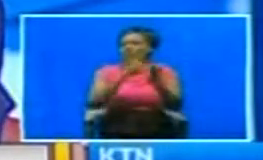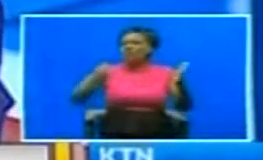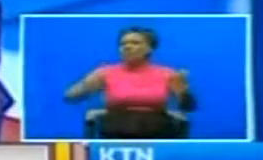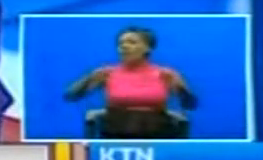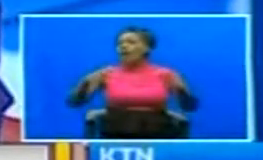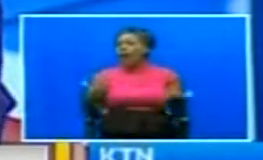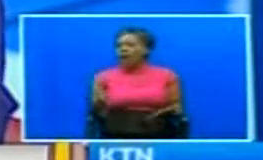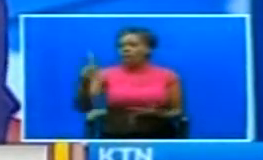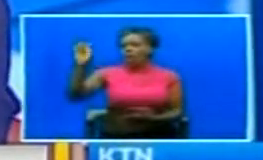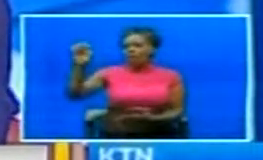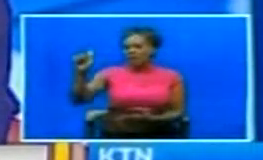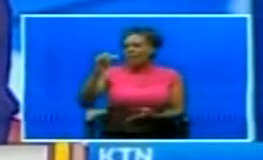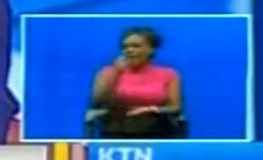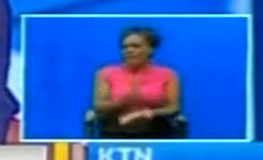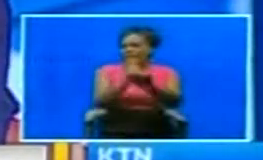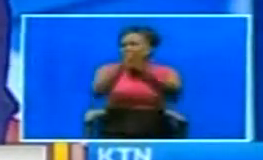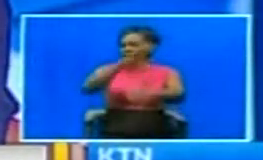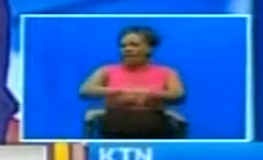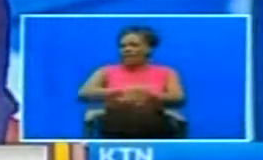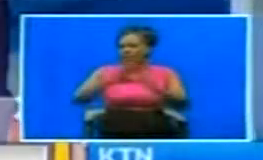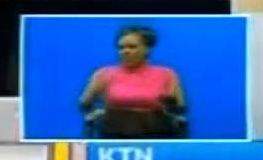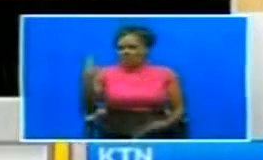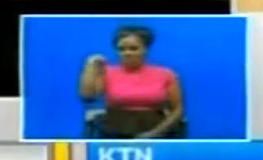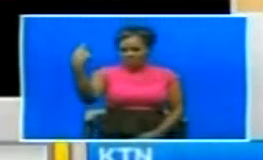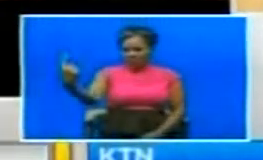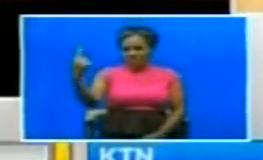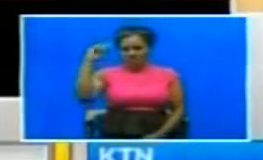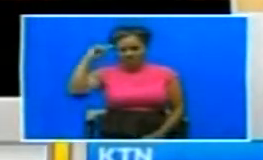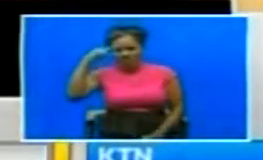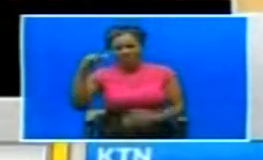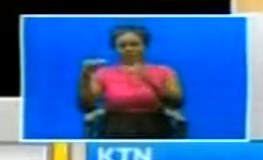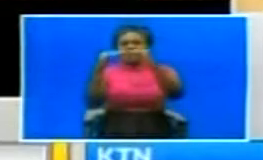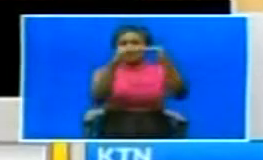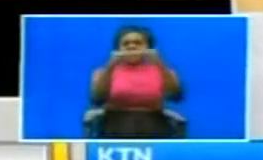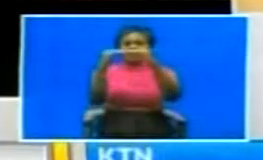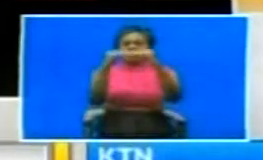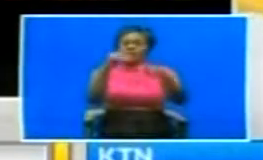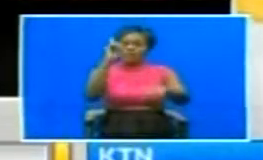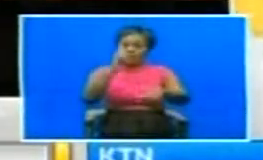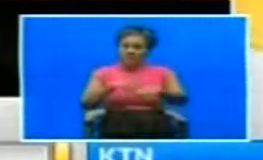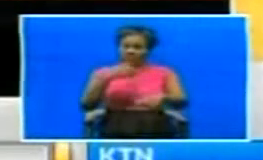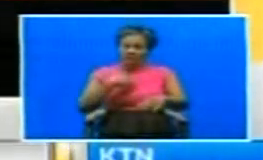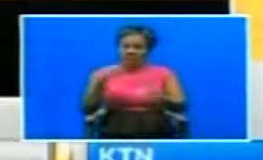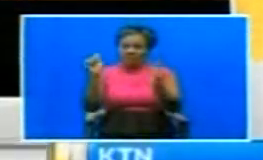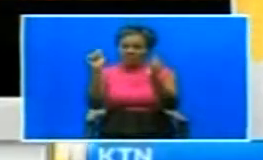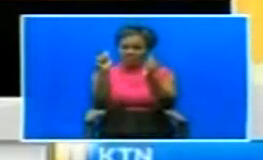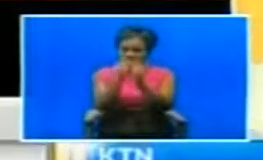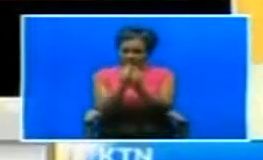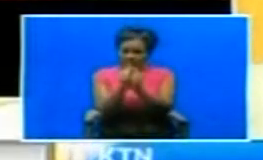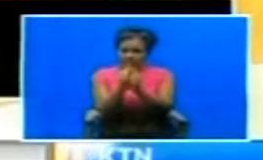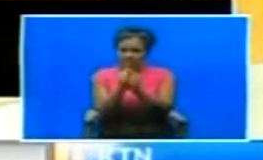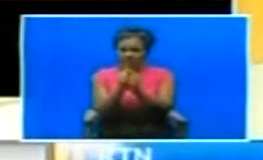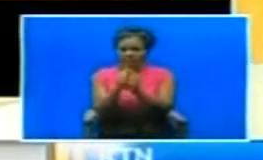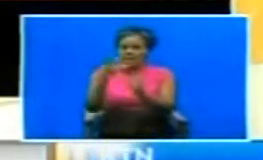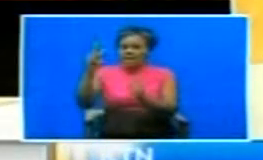get such kind of help? Number one is to think about the levels. As I mentioned, when you have 10 micrograms, maybe the figure to remember